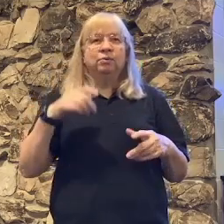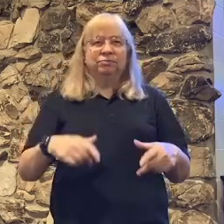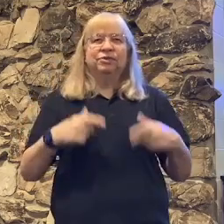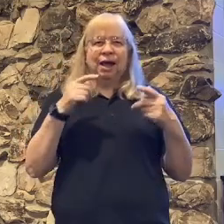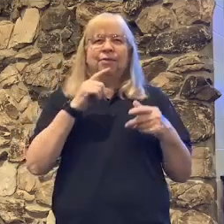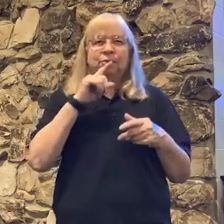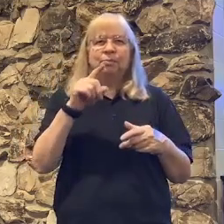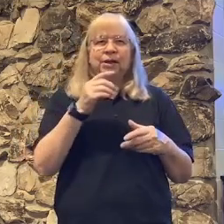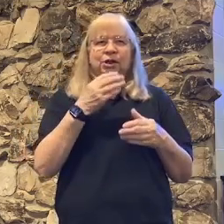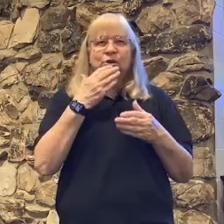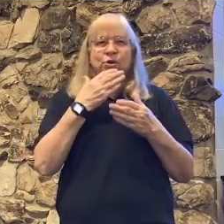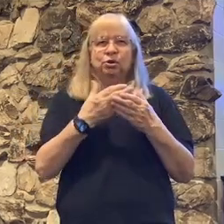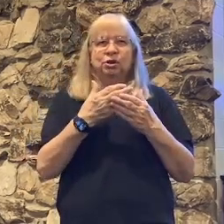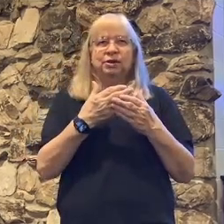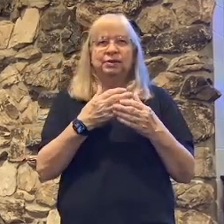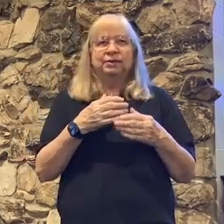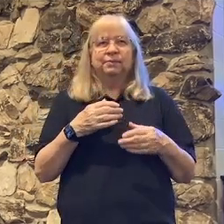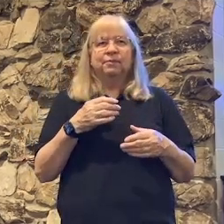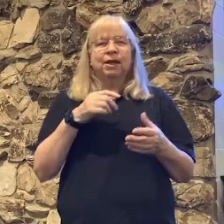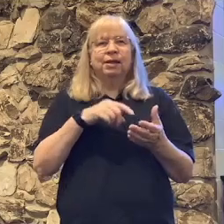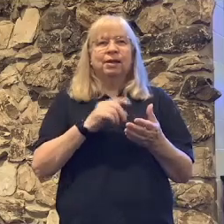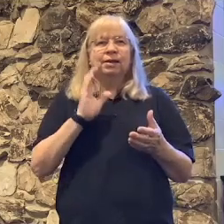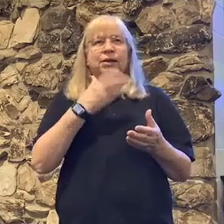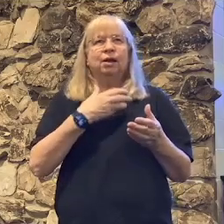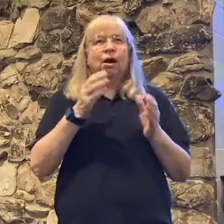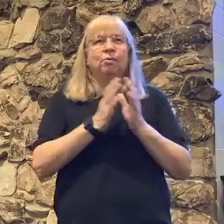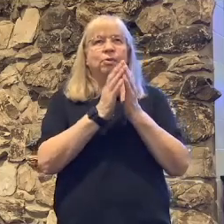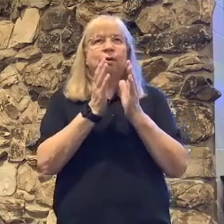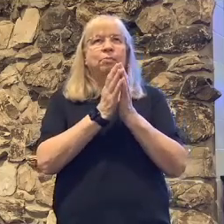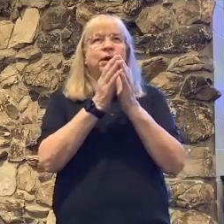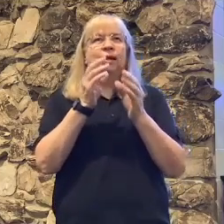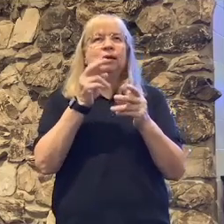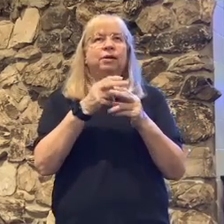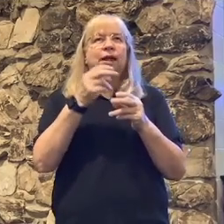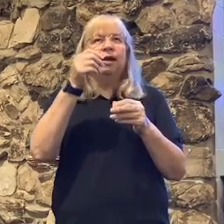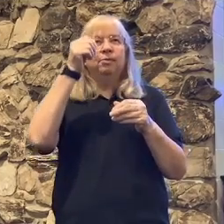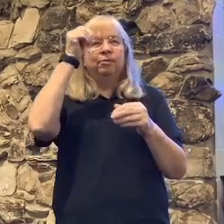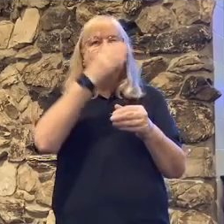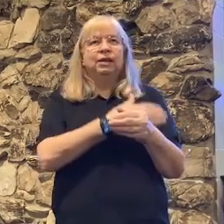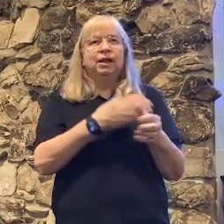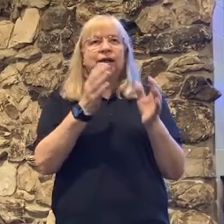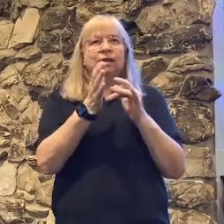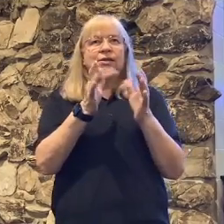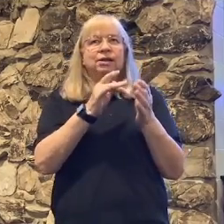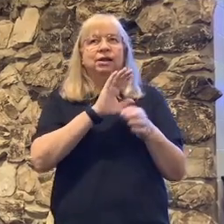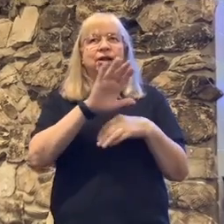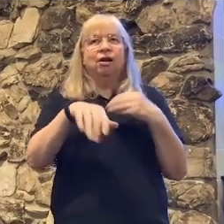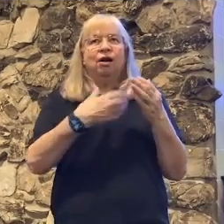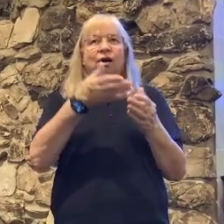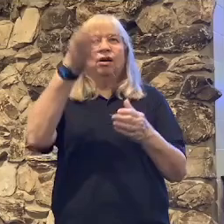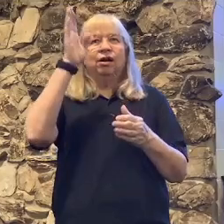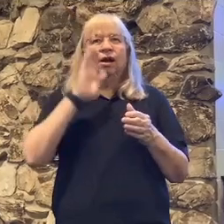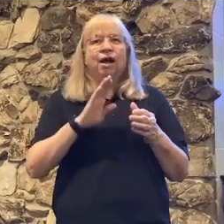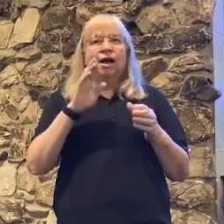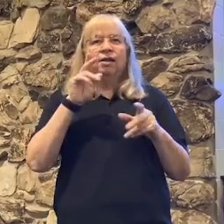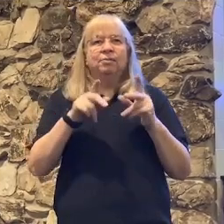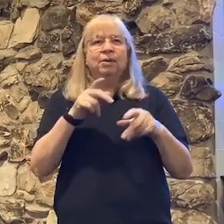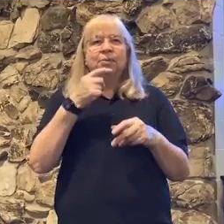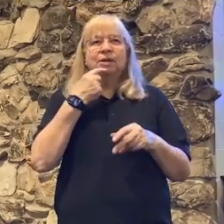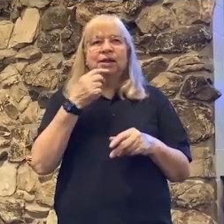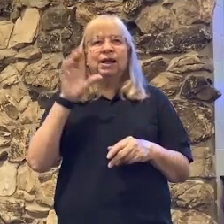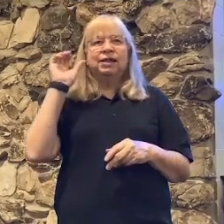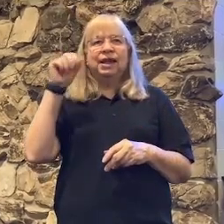good. This is our prayer. We pray it in the name of your Son, Jesus. And all God's people said,